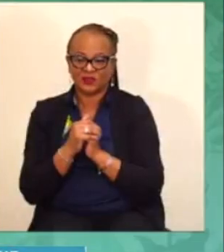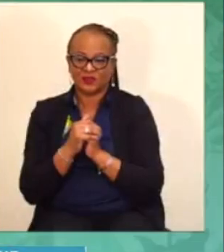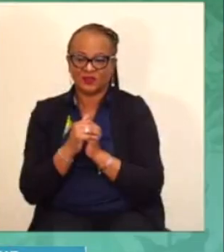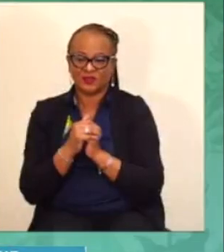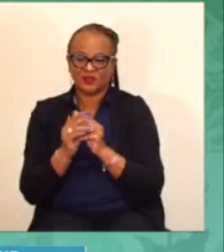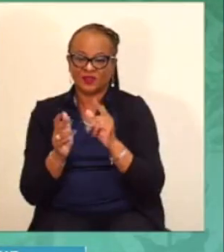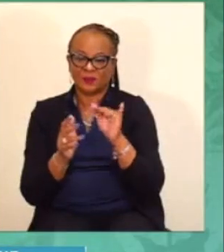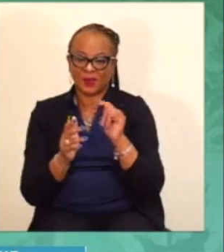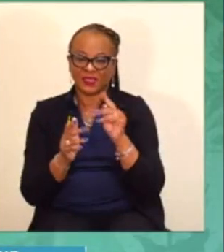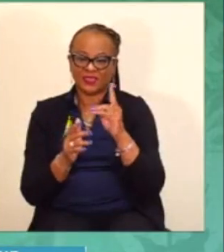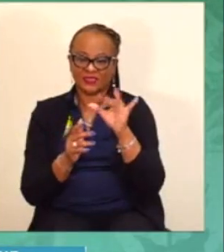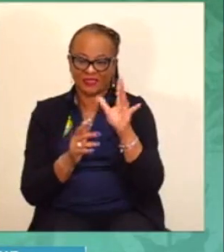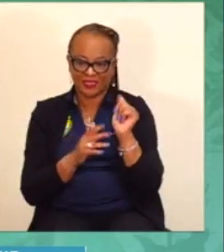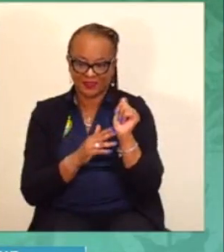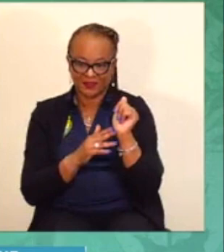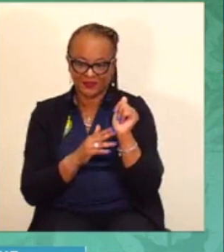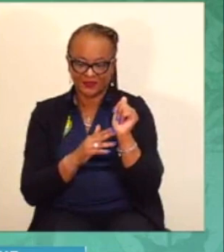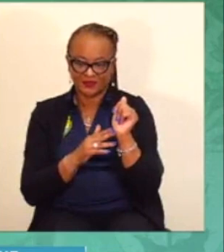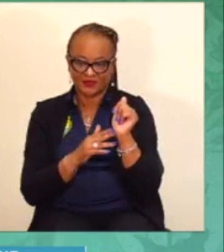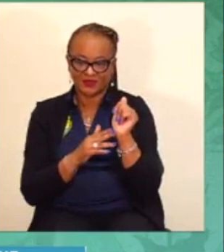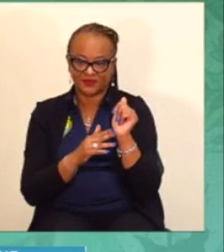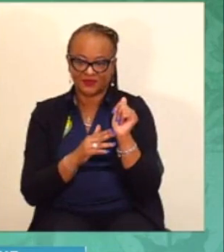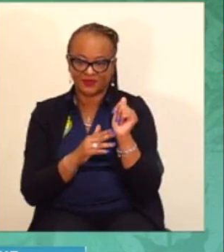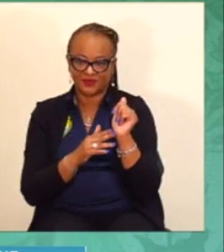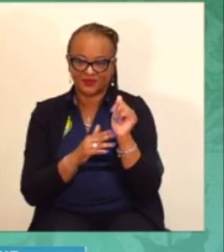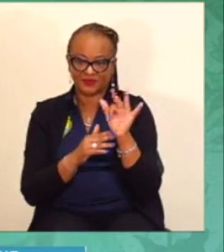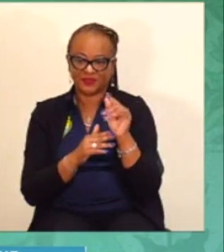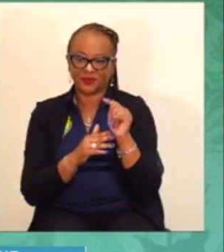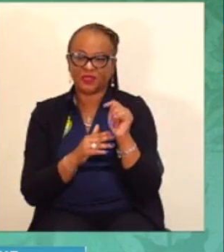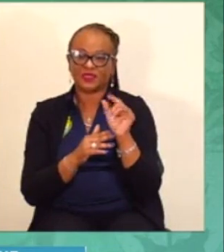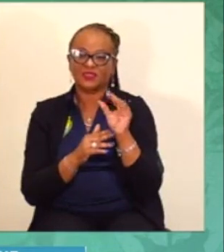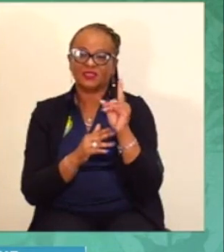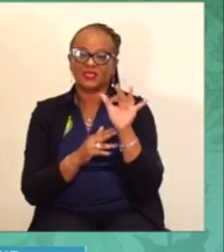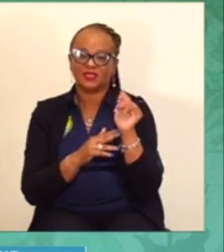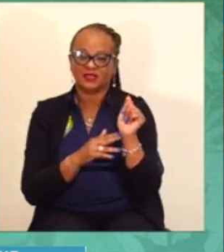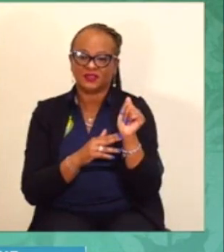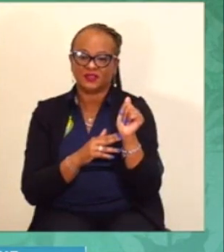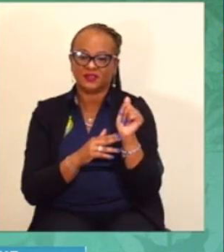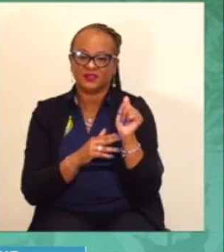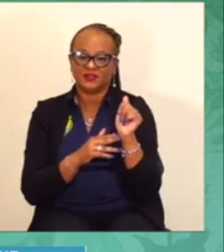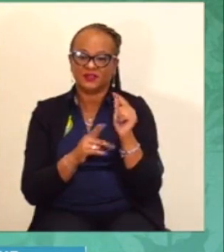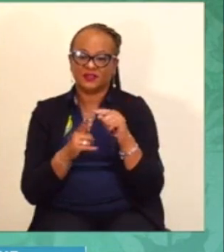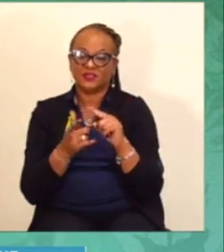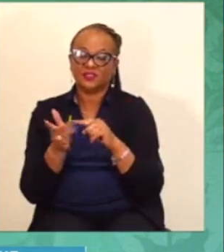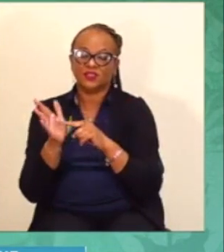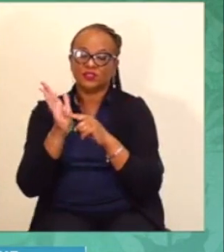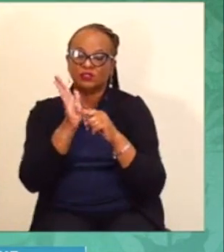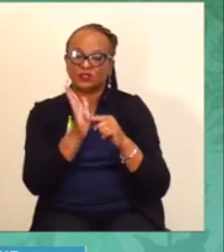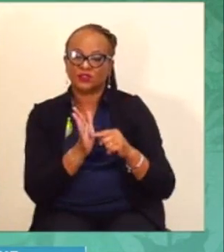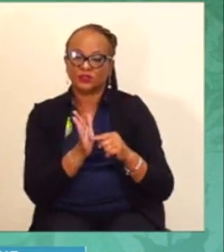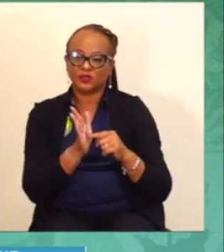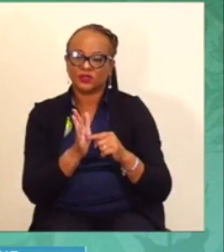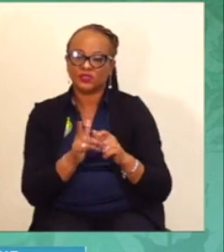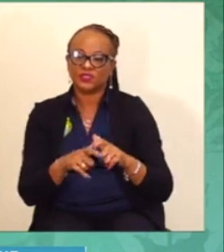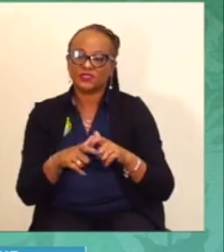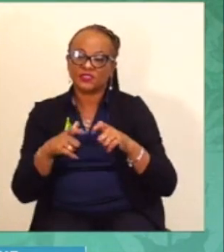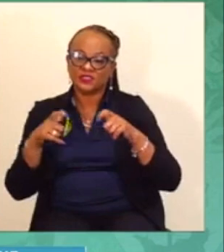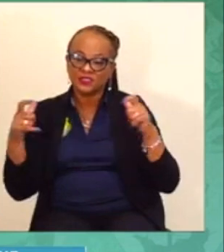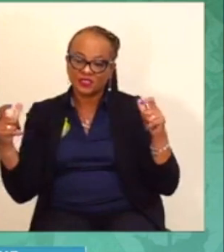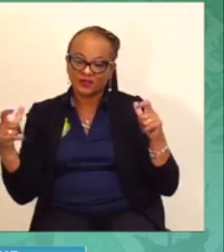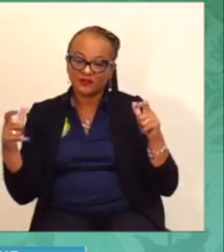market data, listen to this, The market data since then shows a